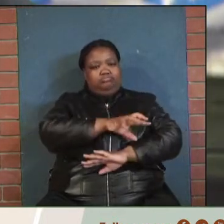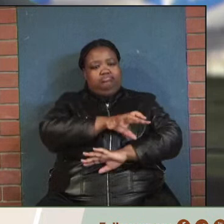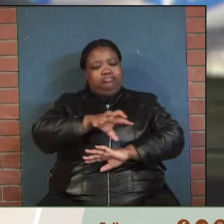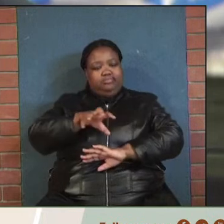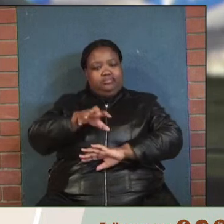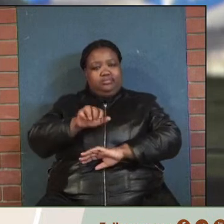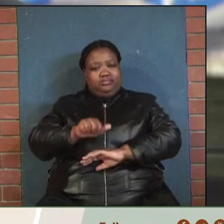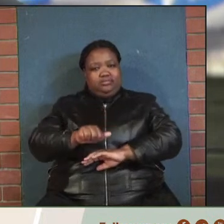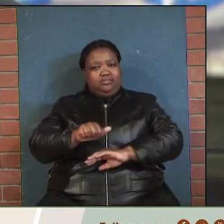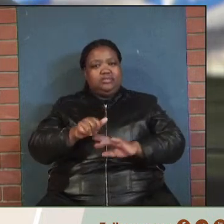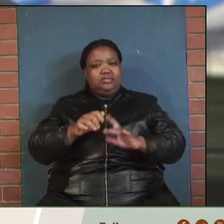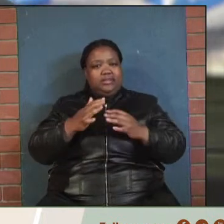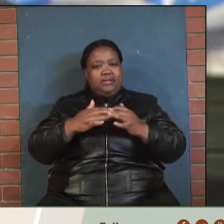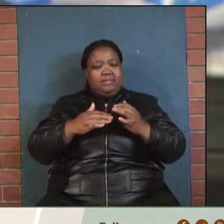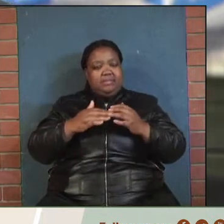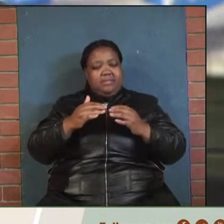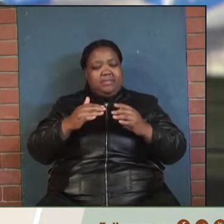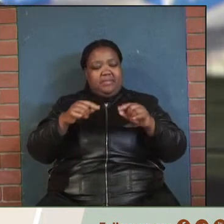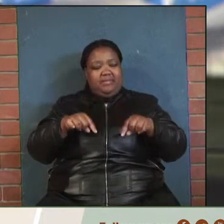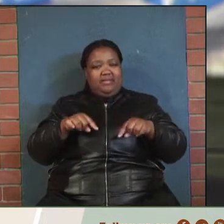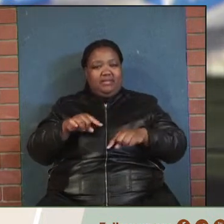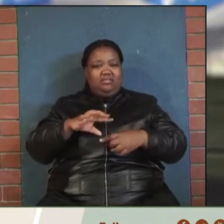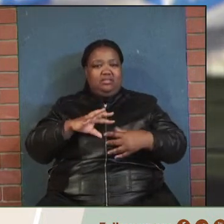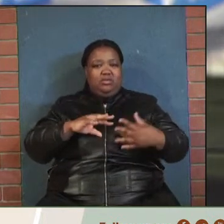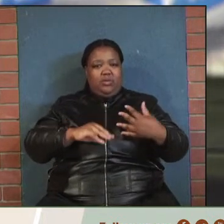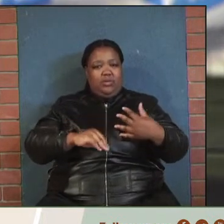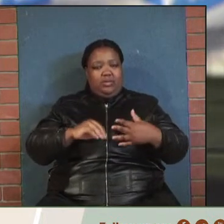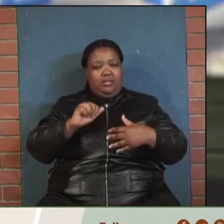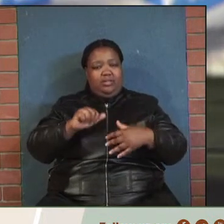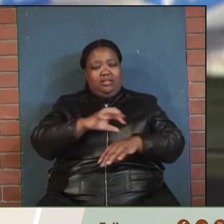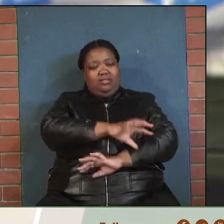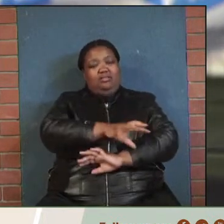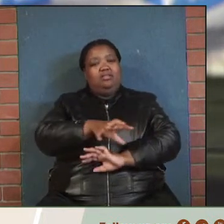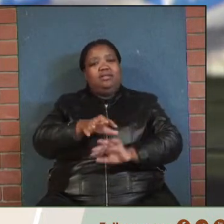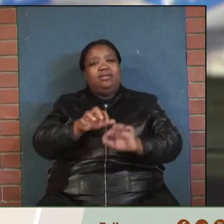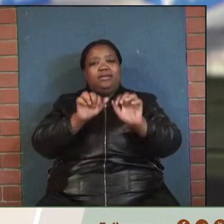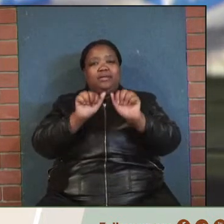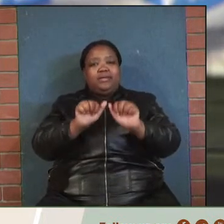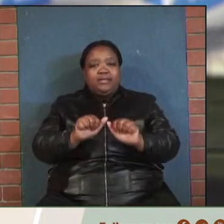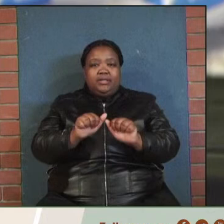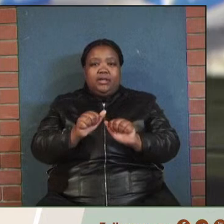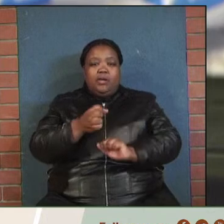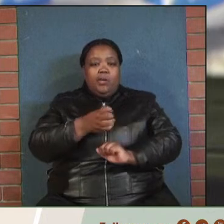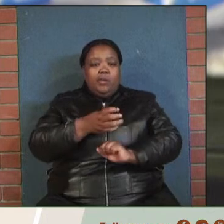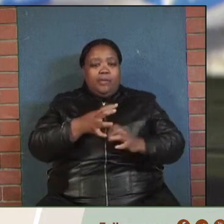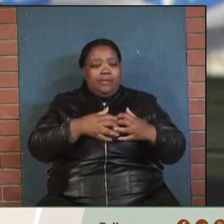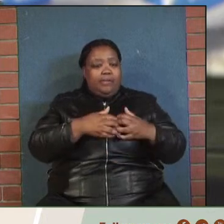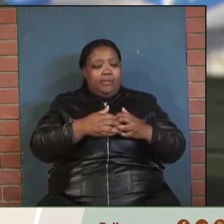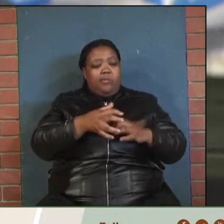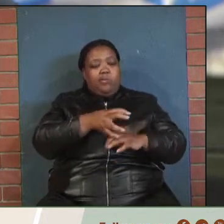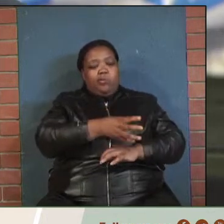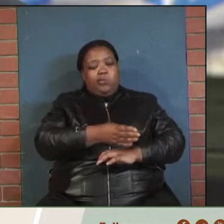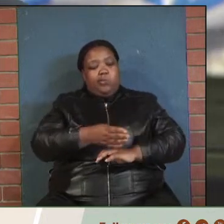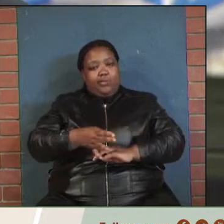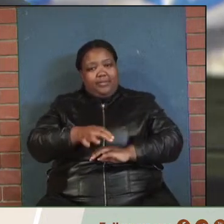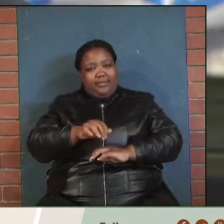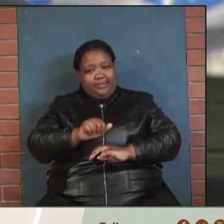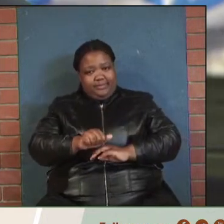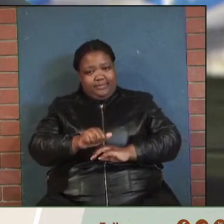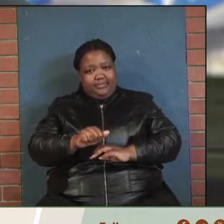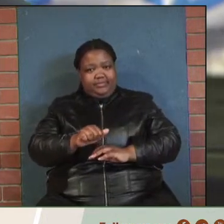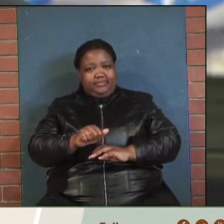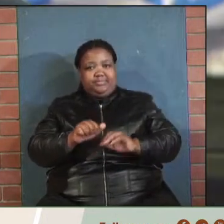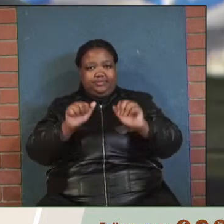the building of which the chambers are situated, and every